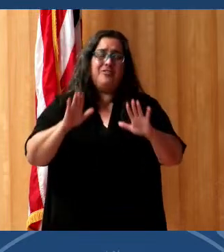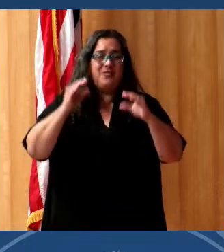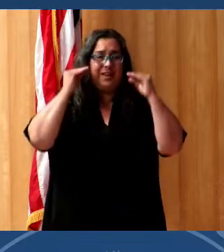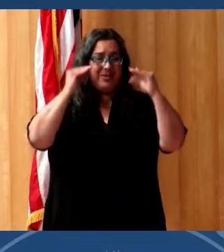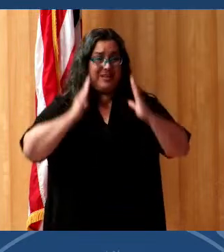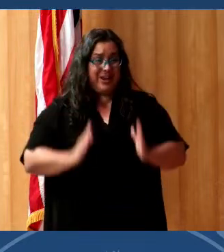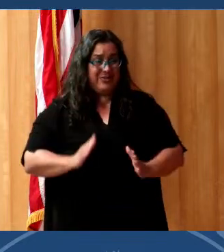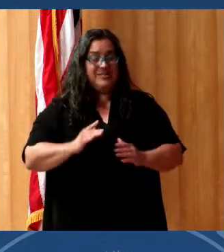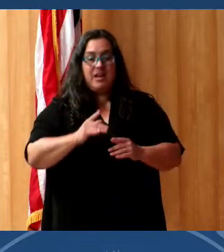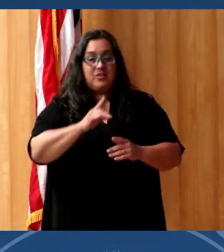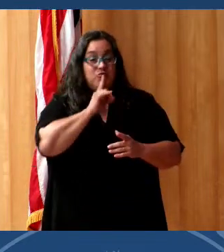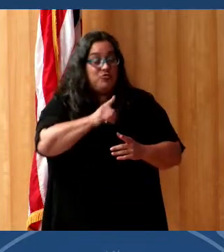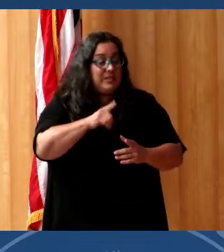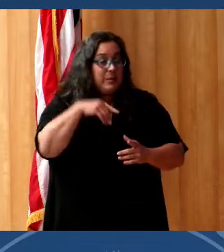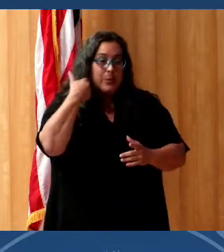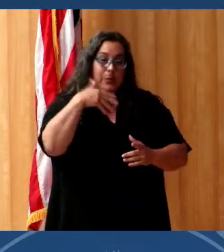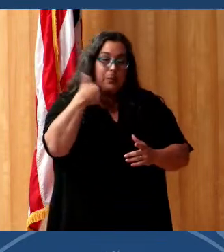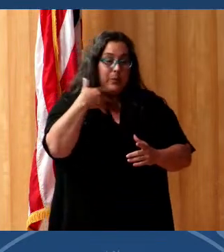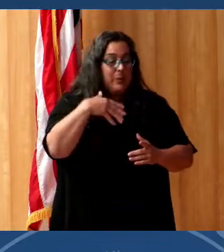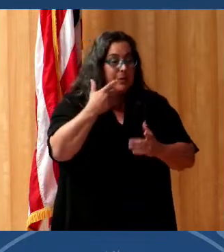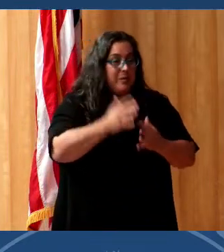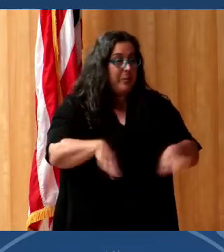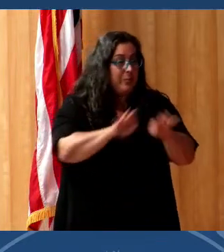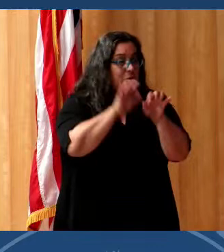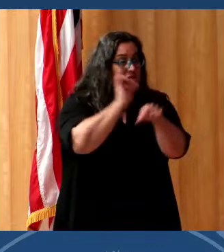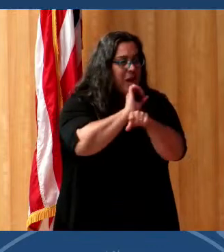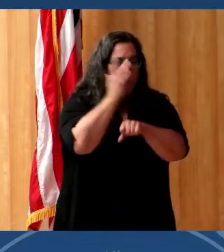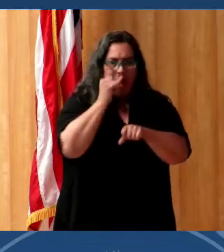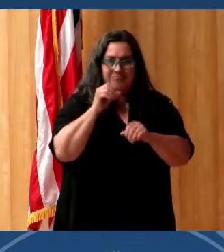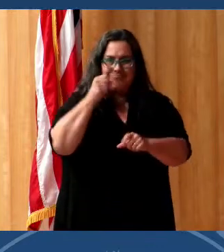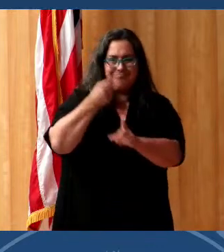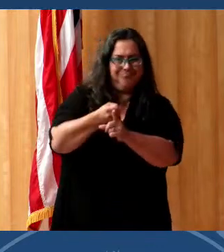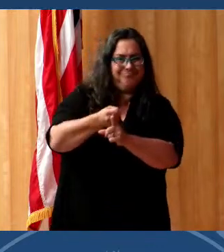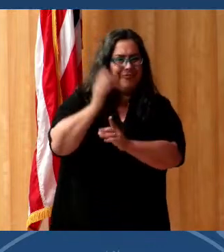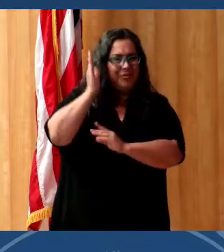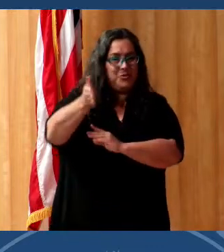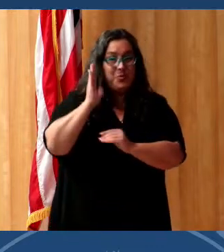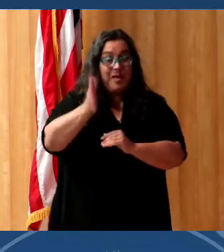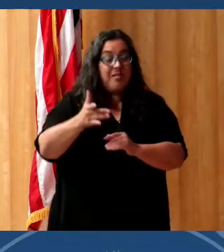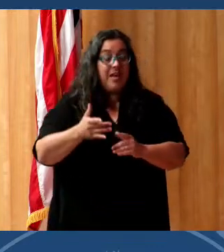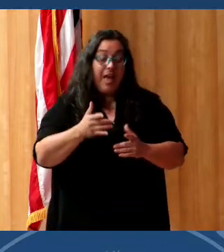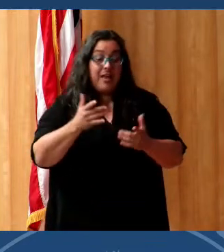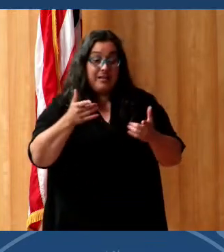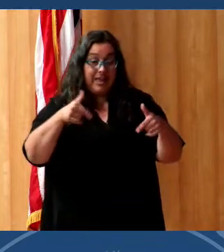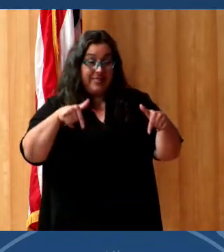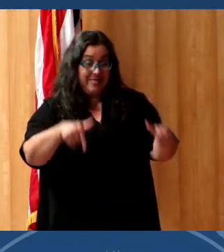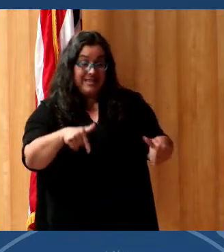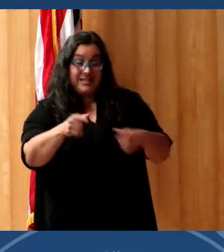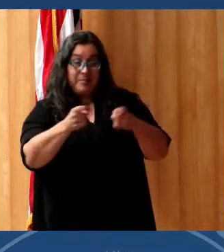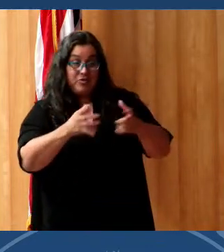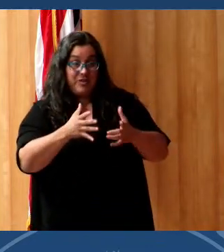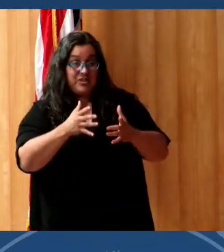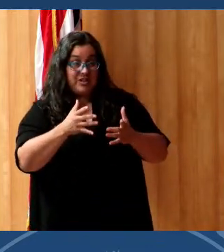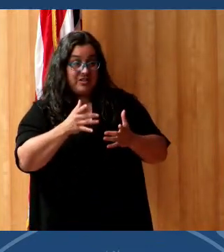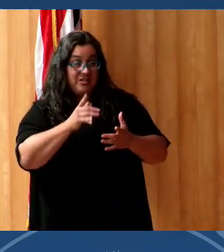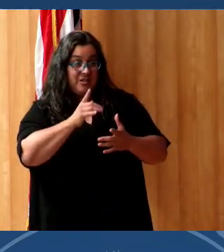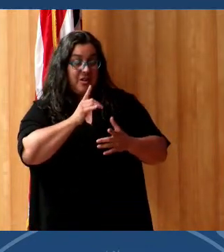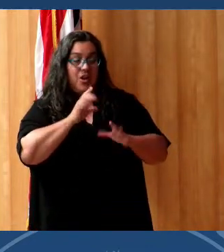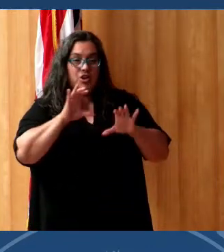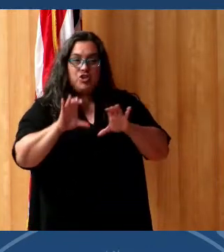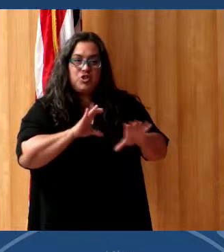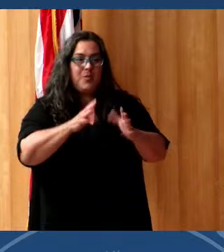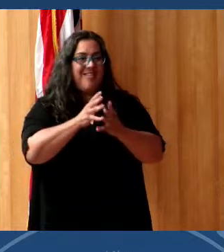the future. And I'll go so far as to say, under this administration, we are doing a whole lot